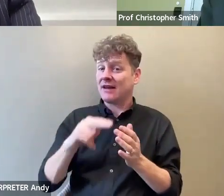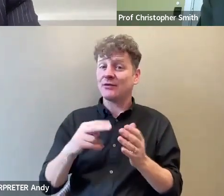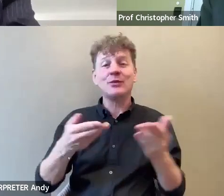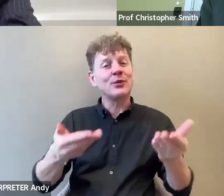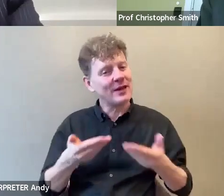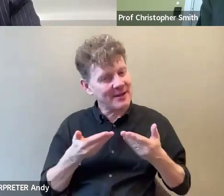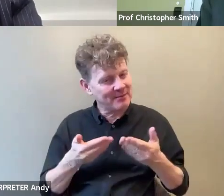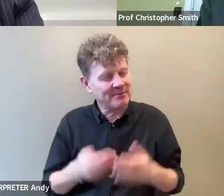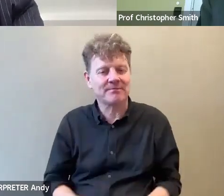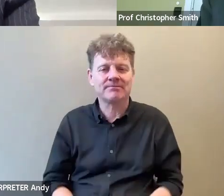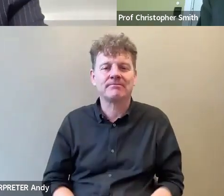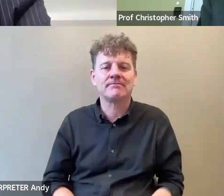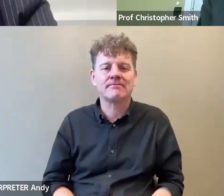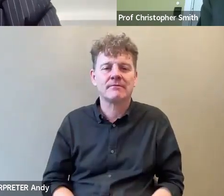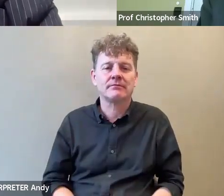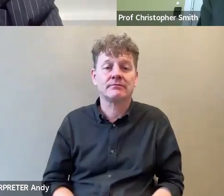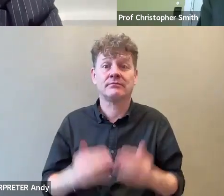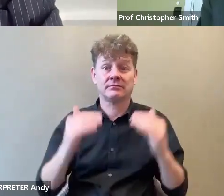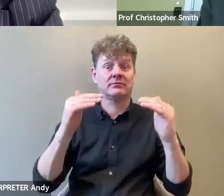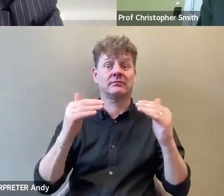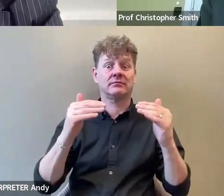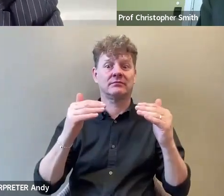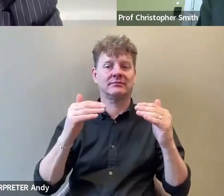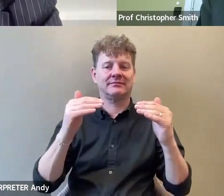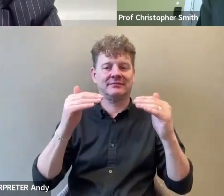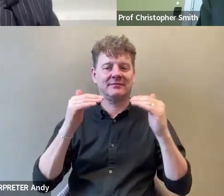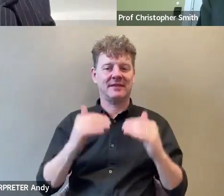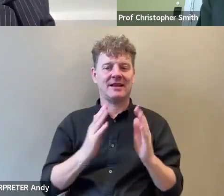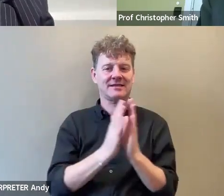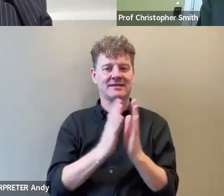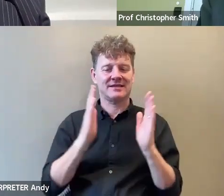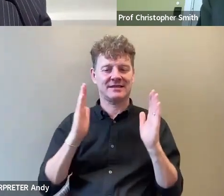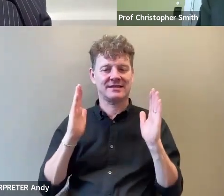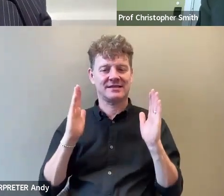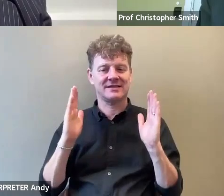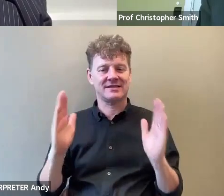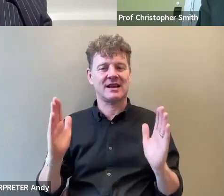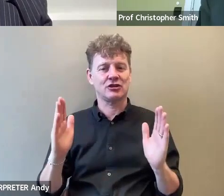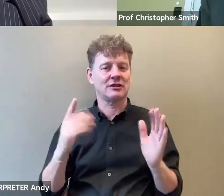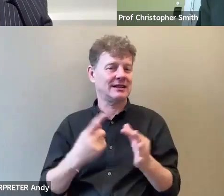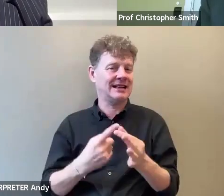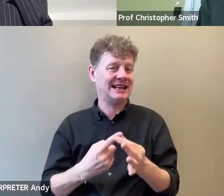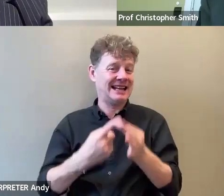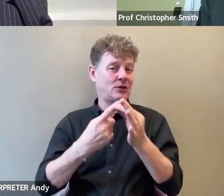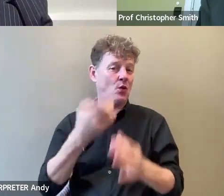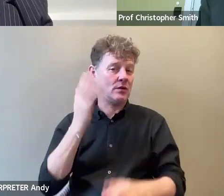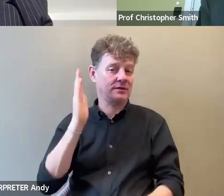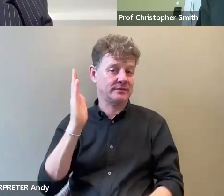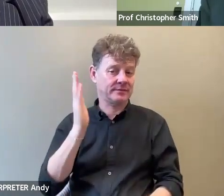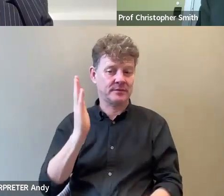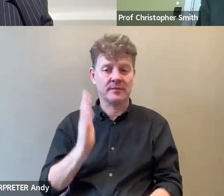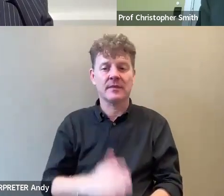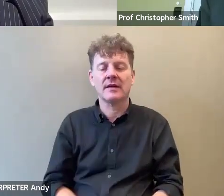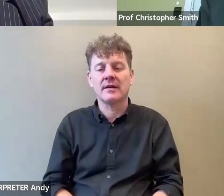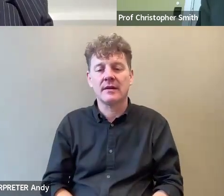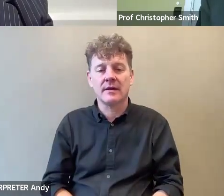welcome. So our next session is our keynote.